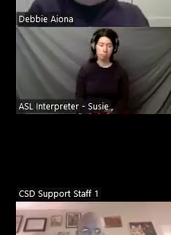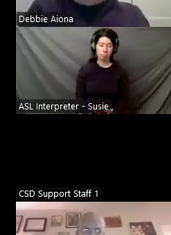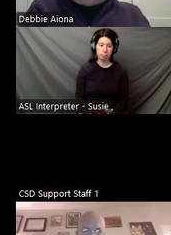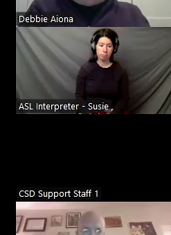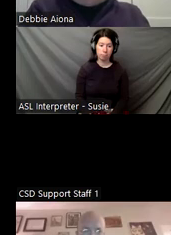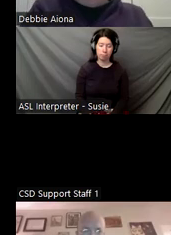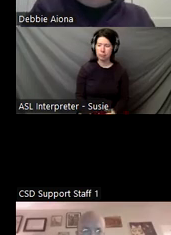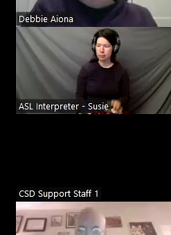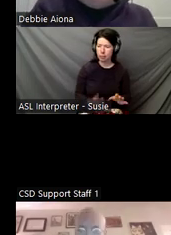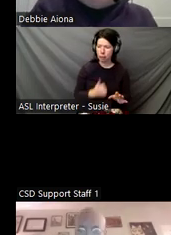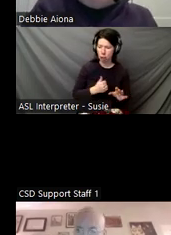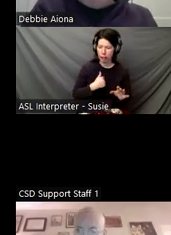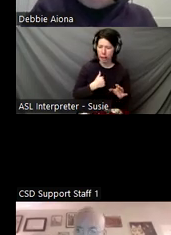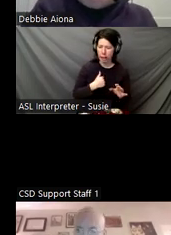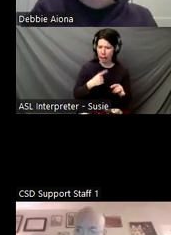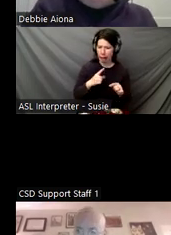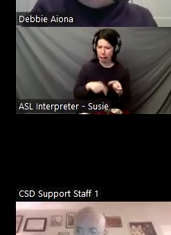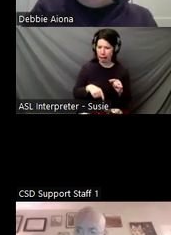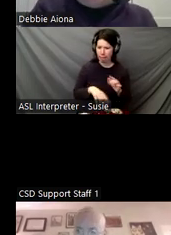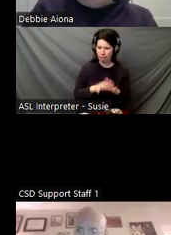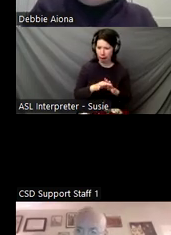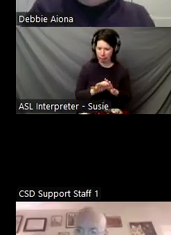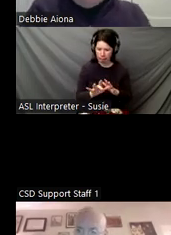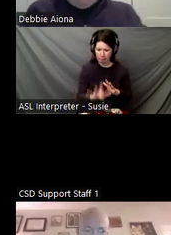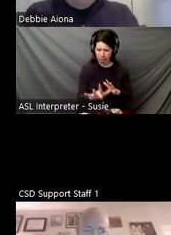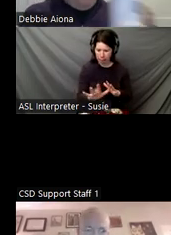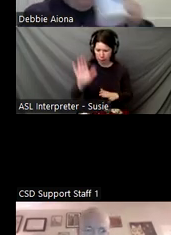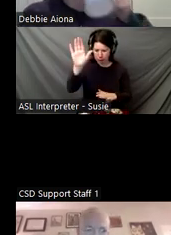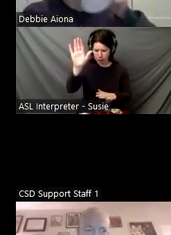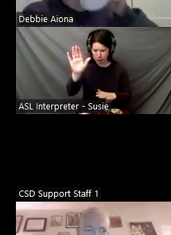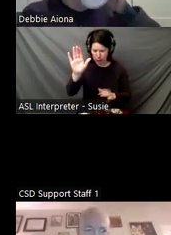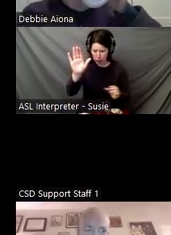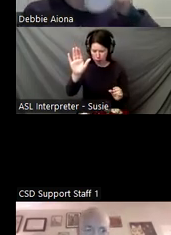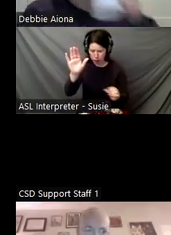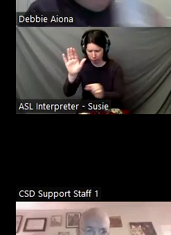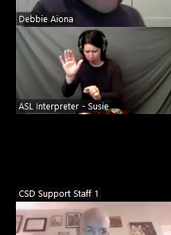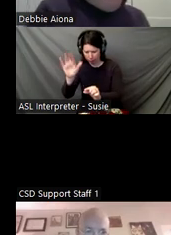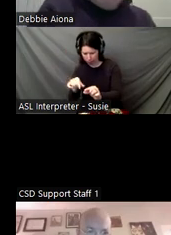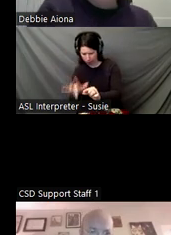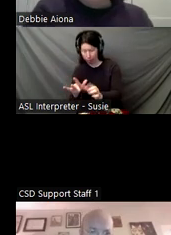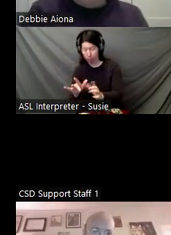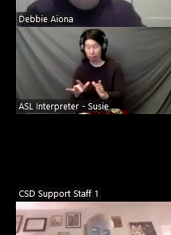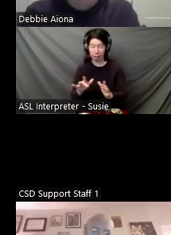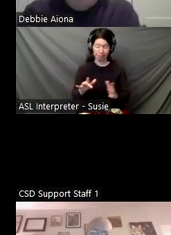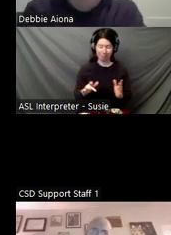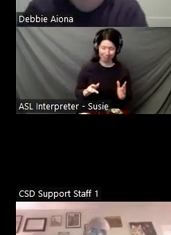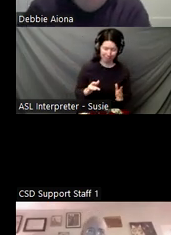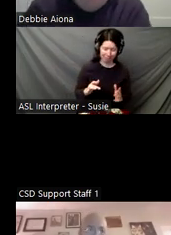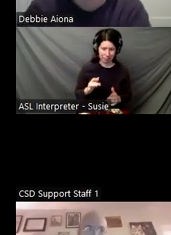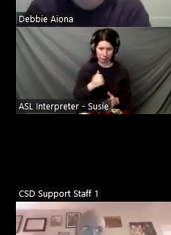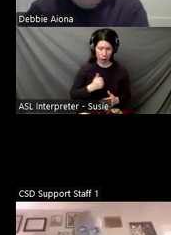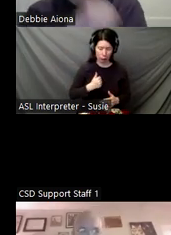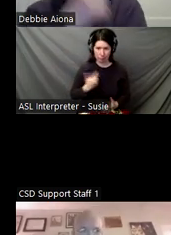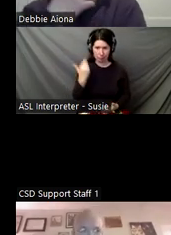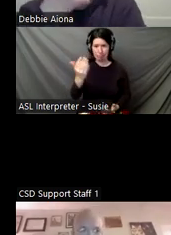I'm sorry, I'm having trouble finding the hand raise button. Now I see that it's over to the side, but hopefully it's okay that I'm just speaking. I